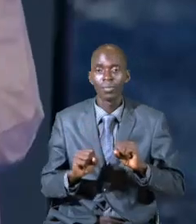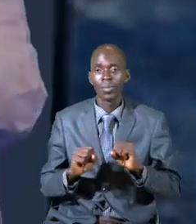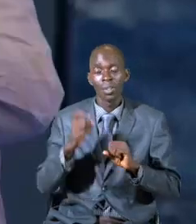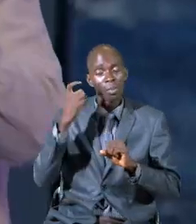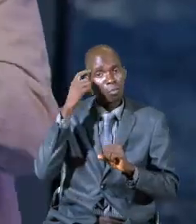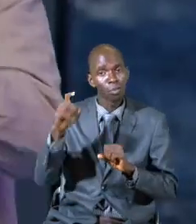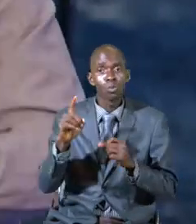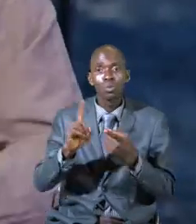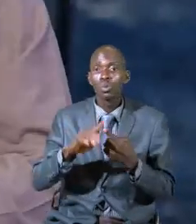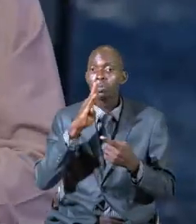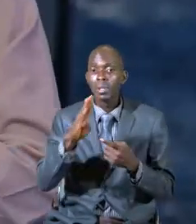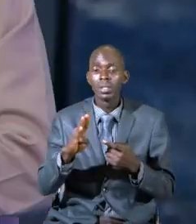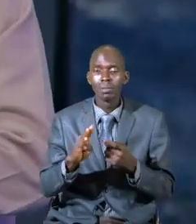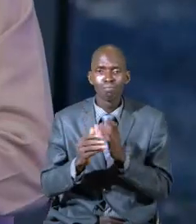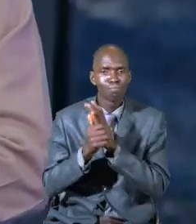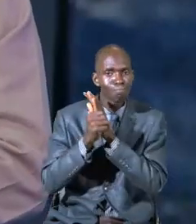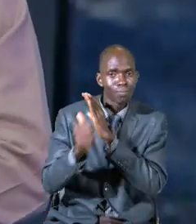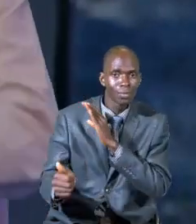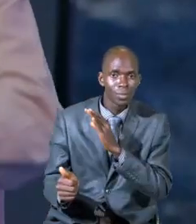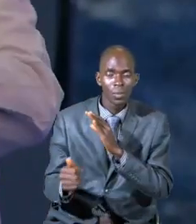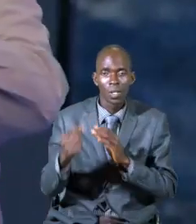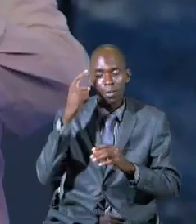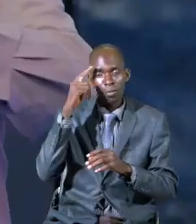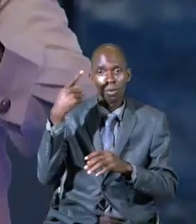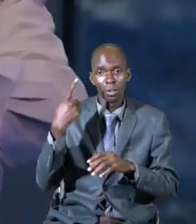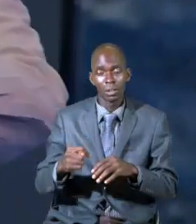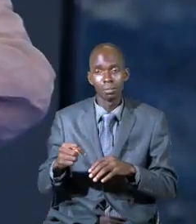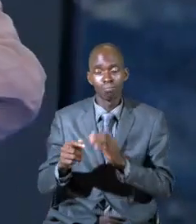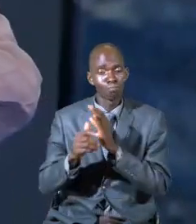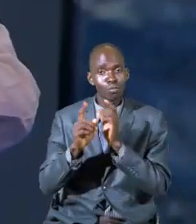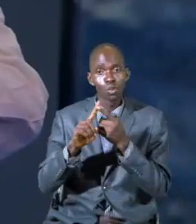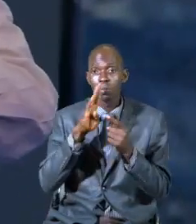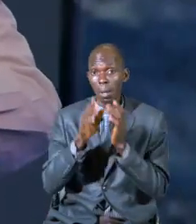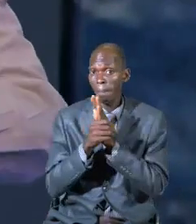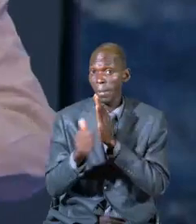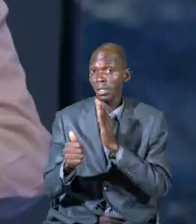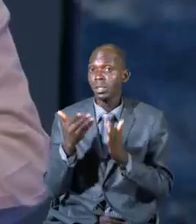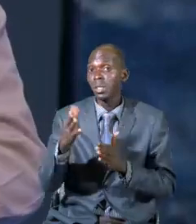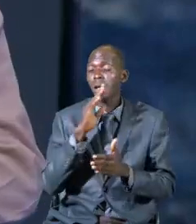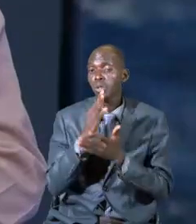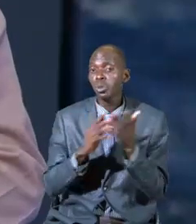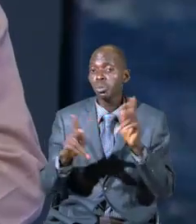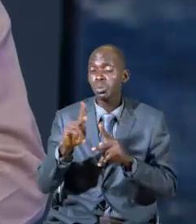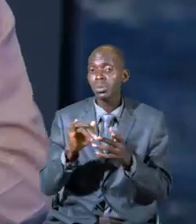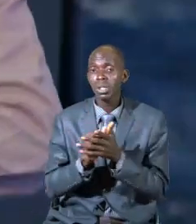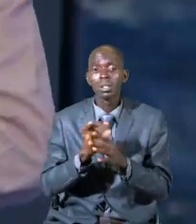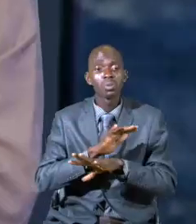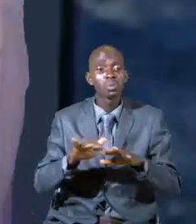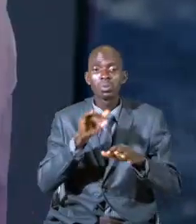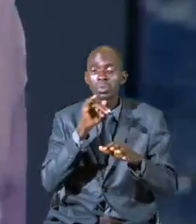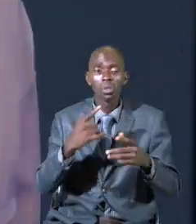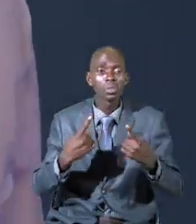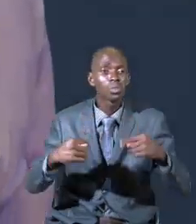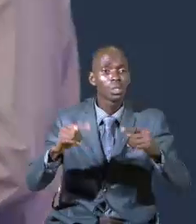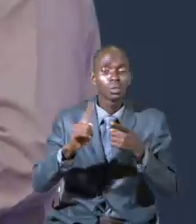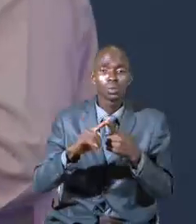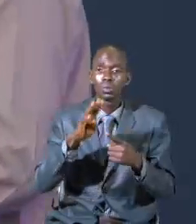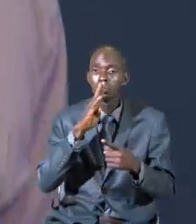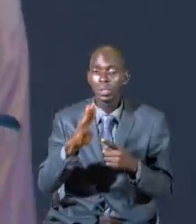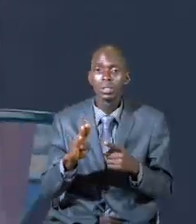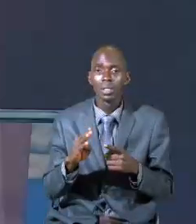that striveth for the mastery. There are people that do not strive for the mastery. They poke nose